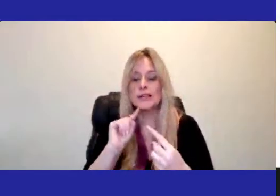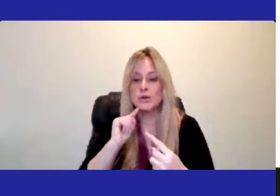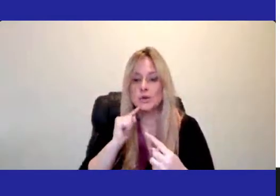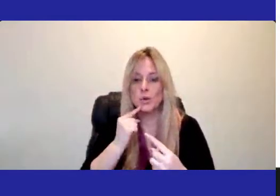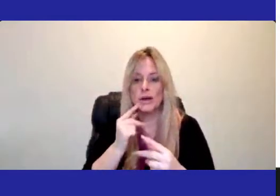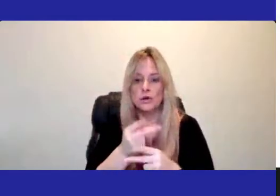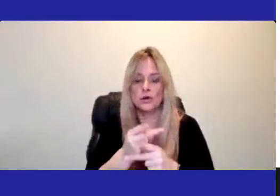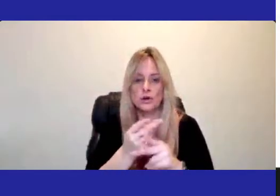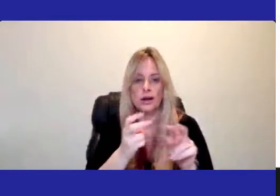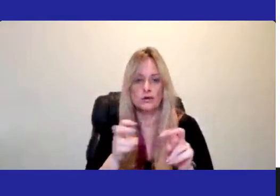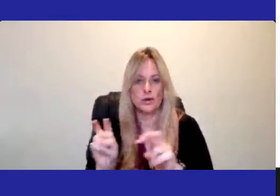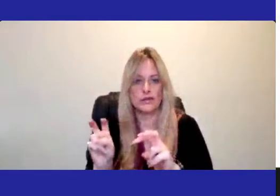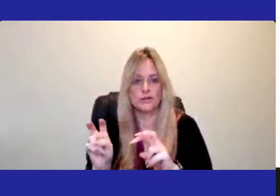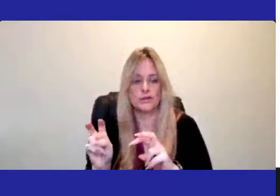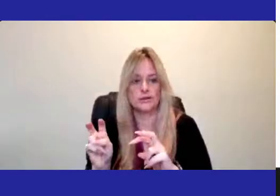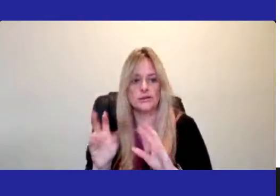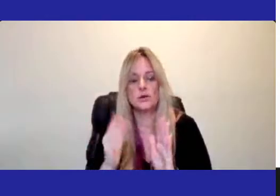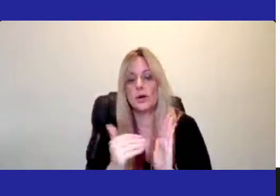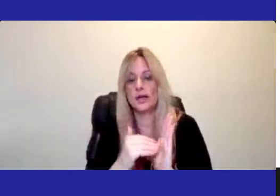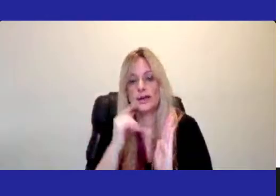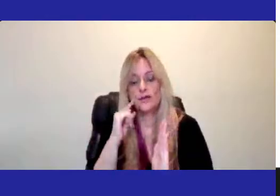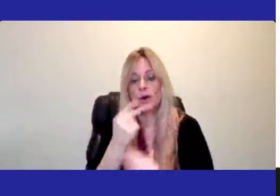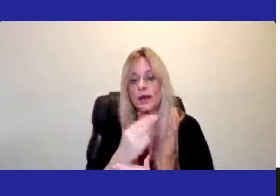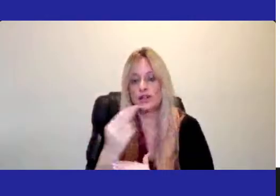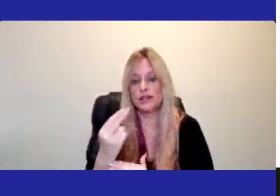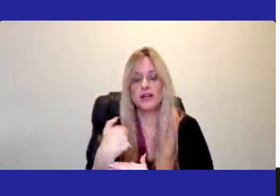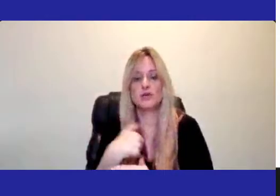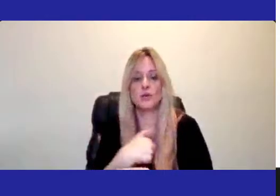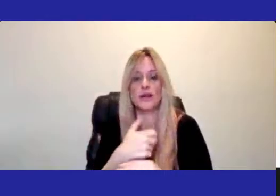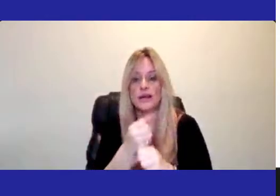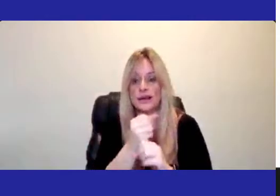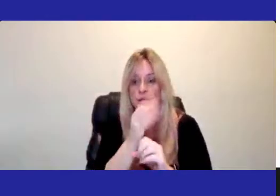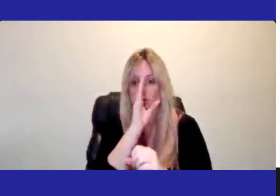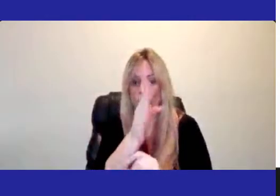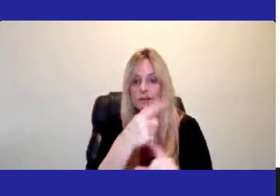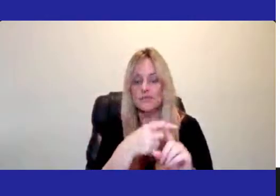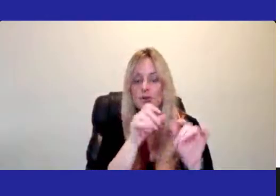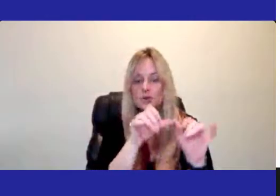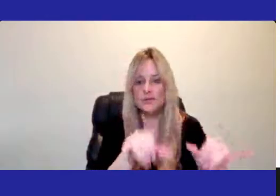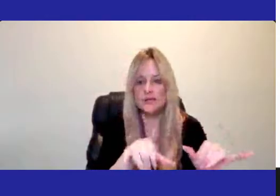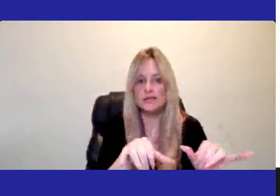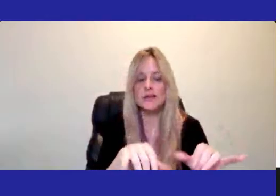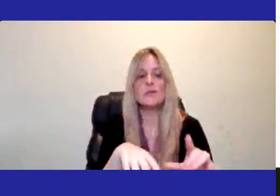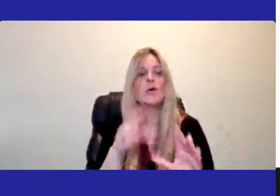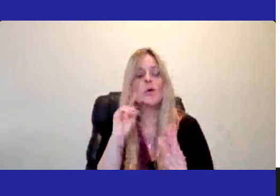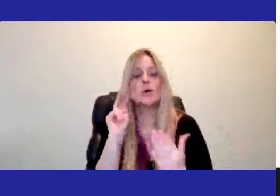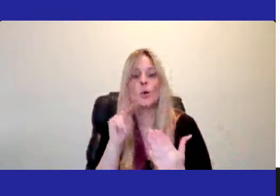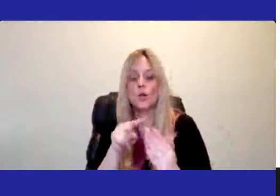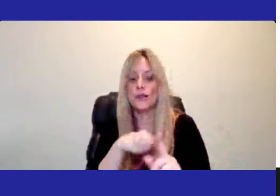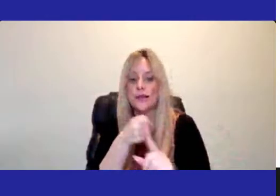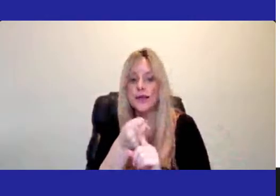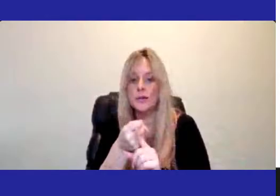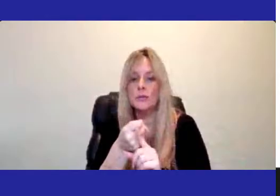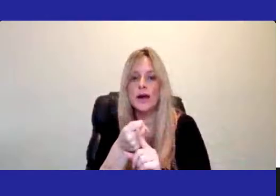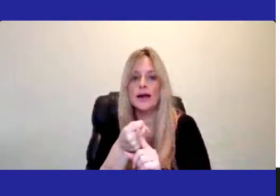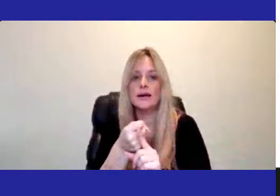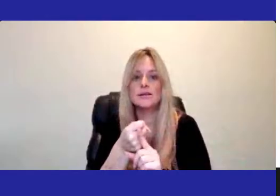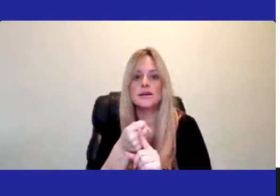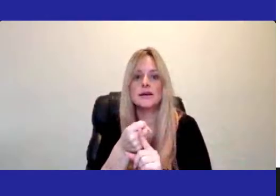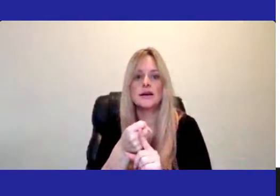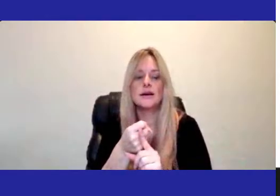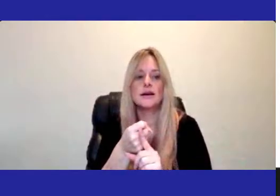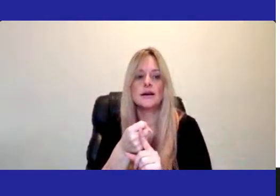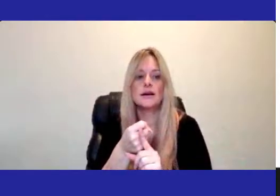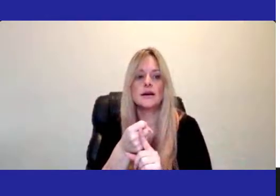transitions. Again, for H&H, we receive it directly from the system. And to look at the impact of the ADT alert, the next slide